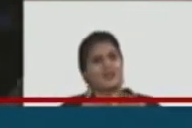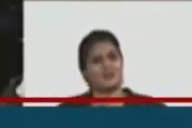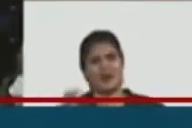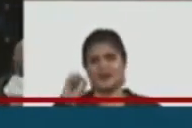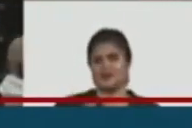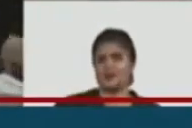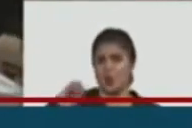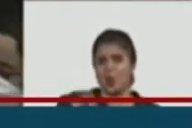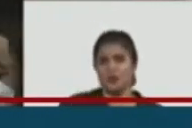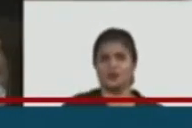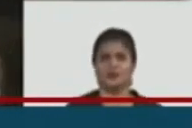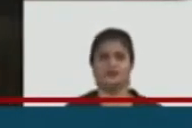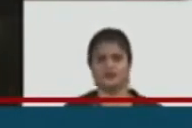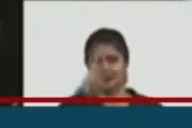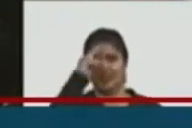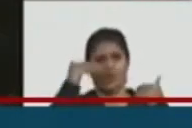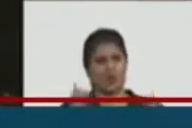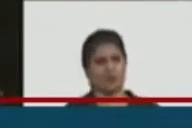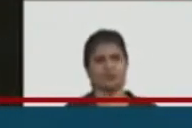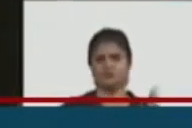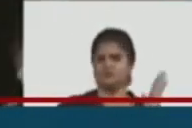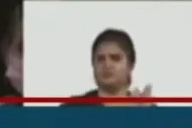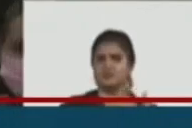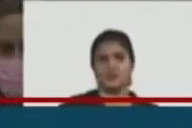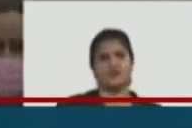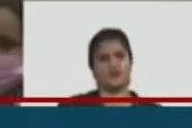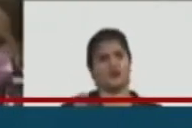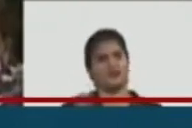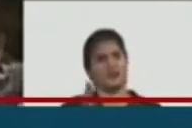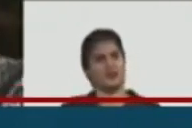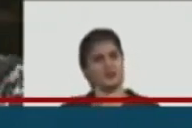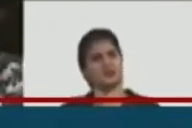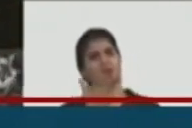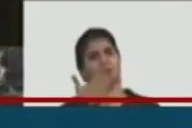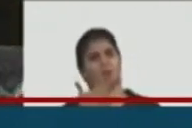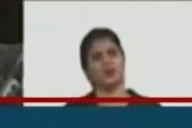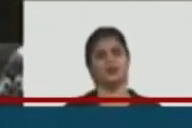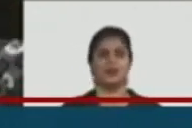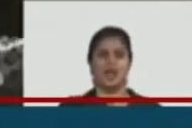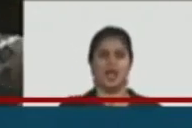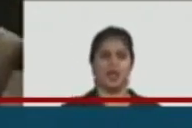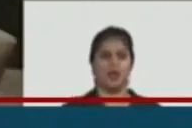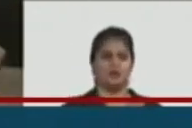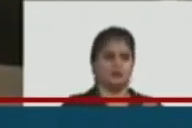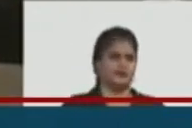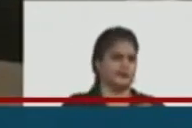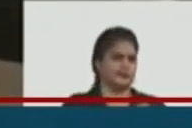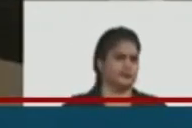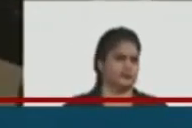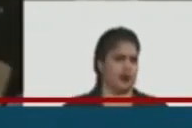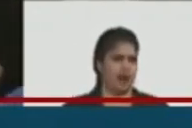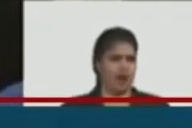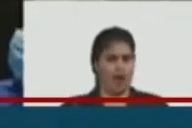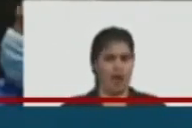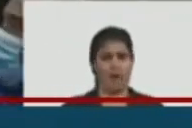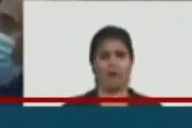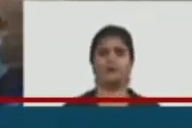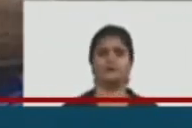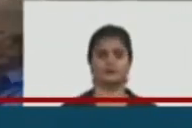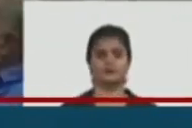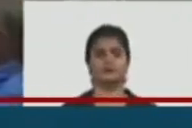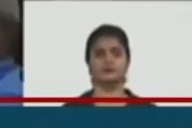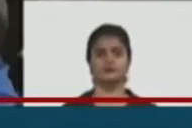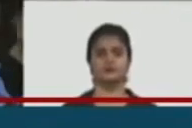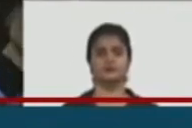empire at its hirelings are resorting to all practice of attack with modern techniques of conventional warfare. They labor us